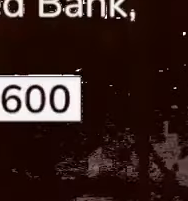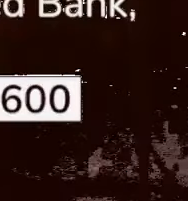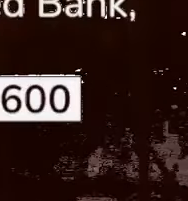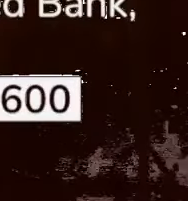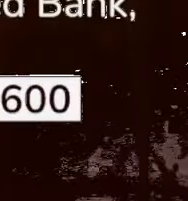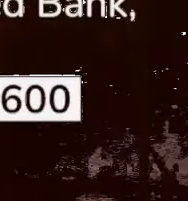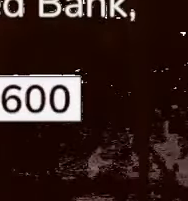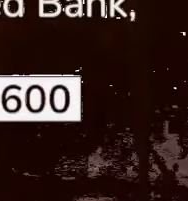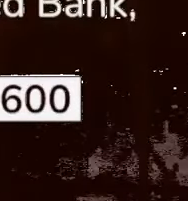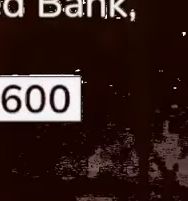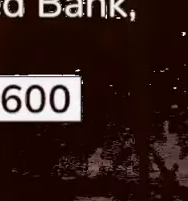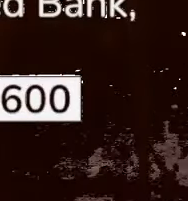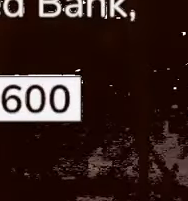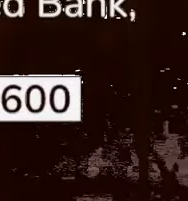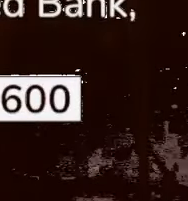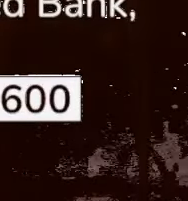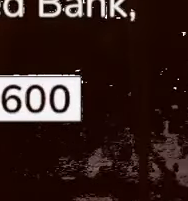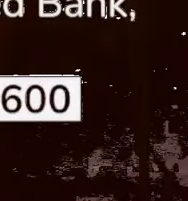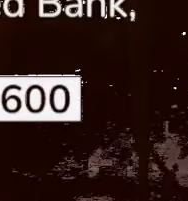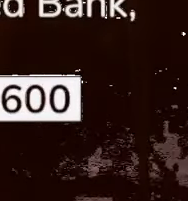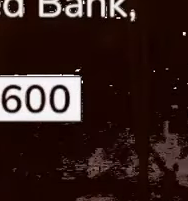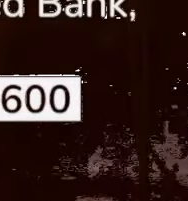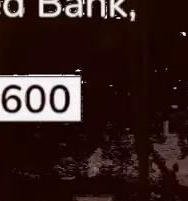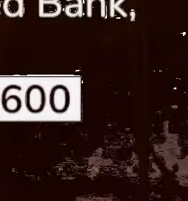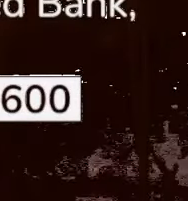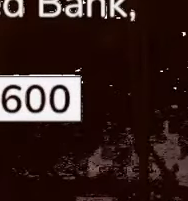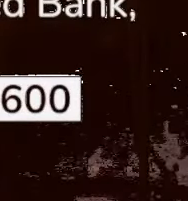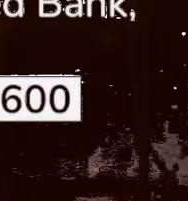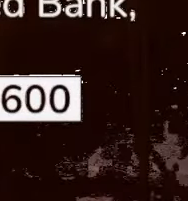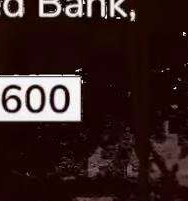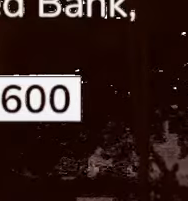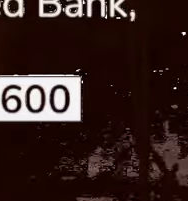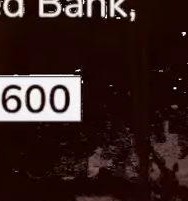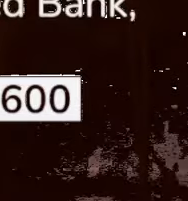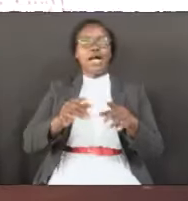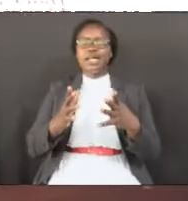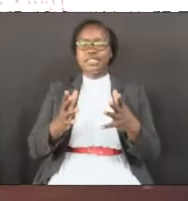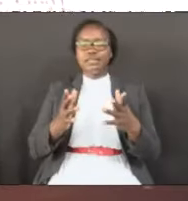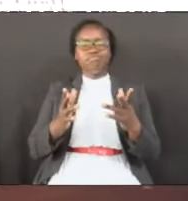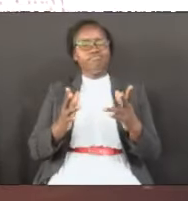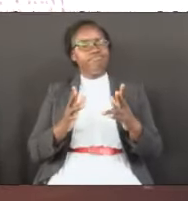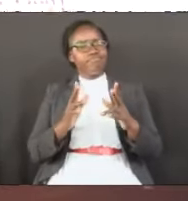secured this Sabbath annually that we may come and speak